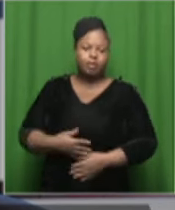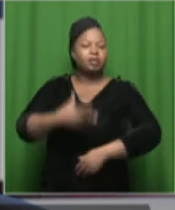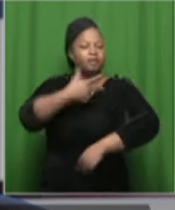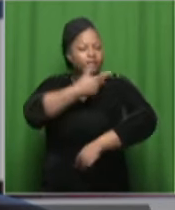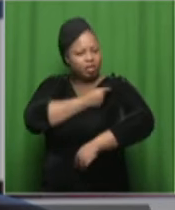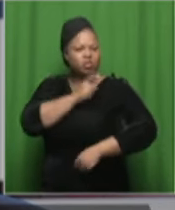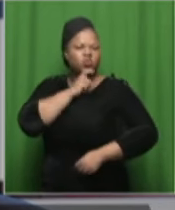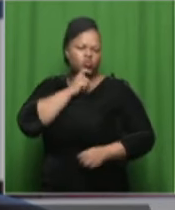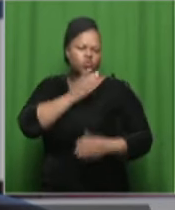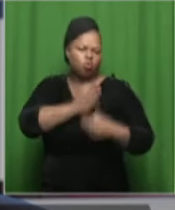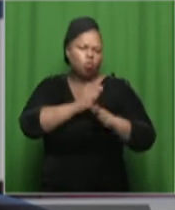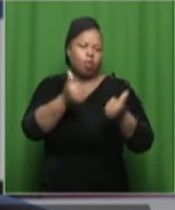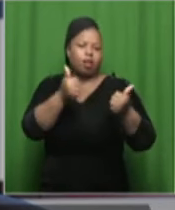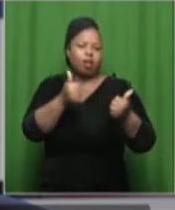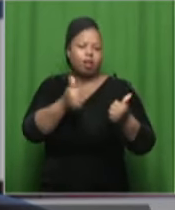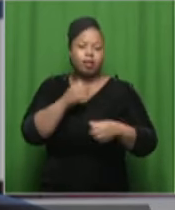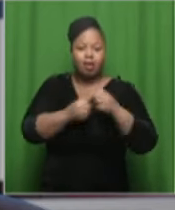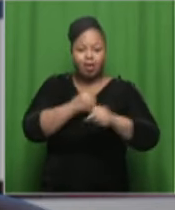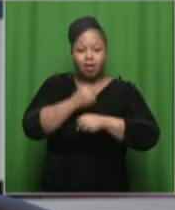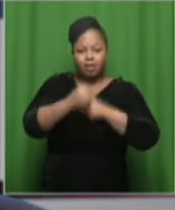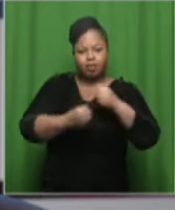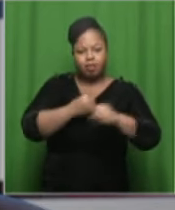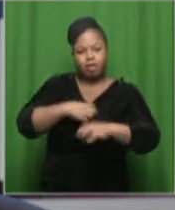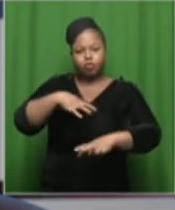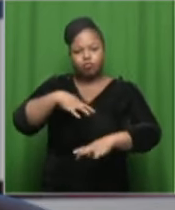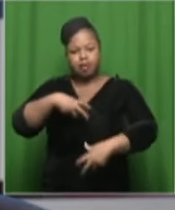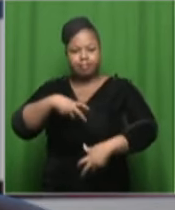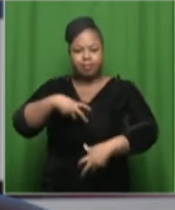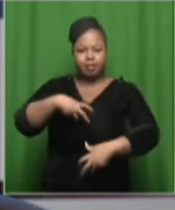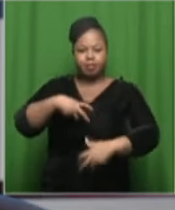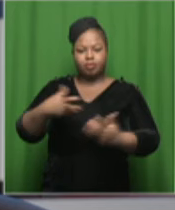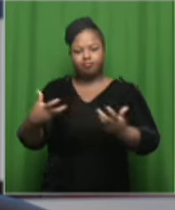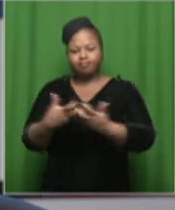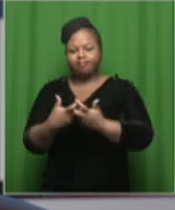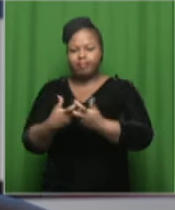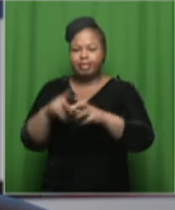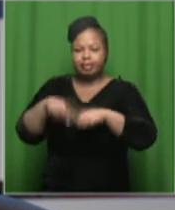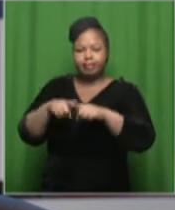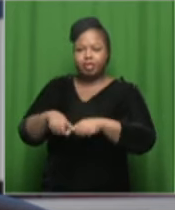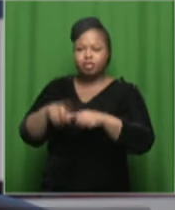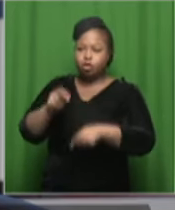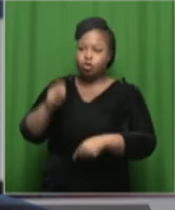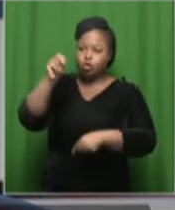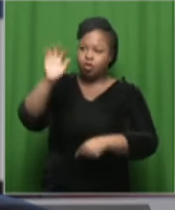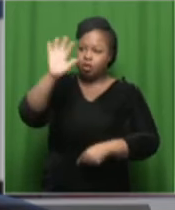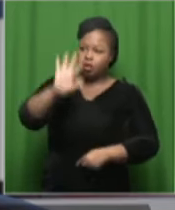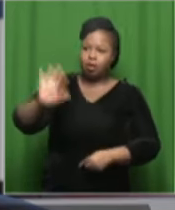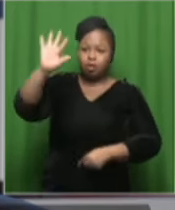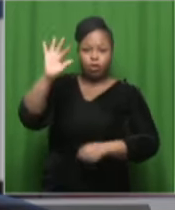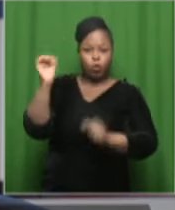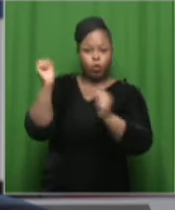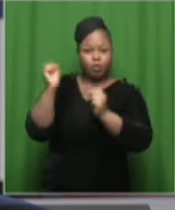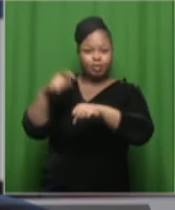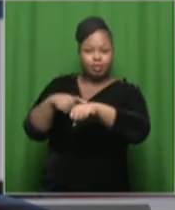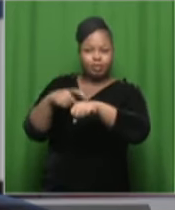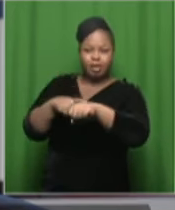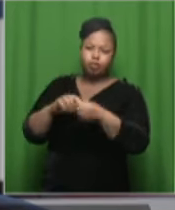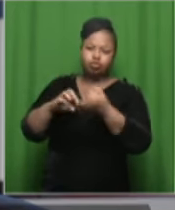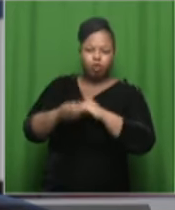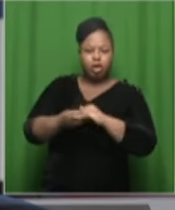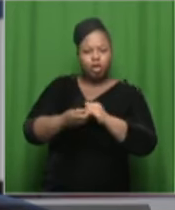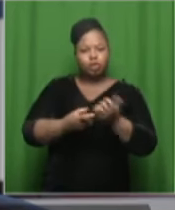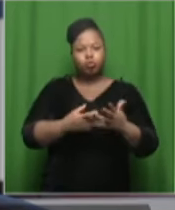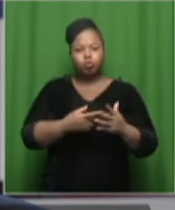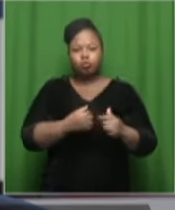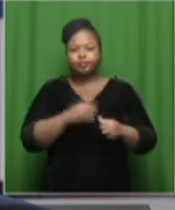vaccine. They adapt it every year based on what was circulating in the northern hemisphere during the winter time. So they try and predict what